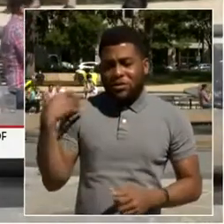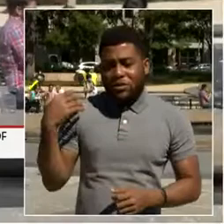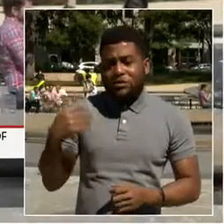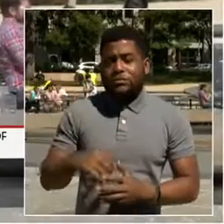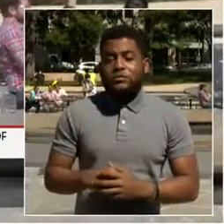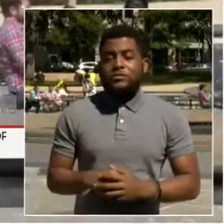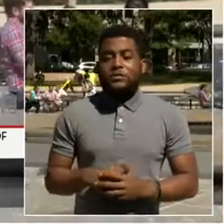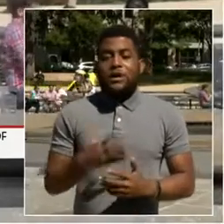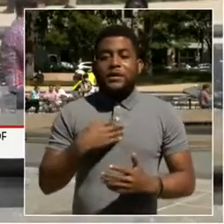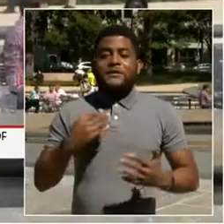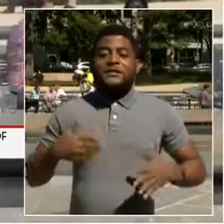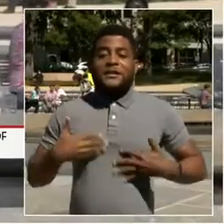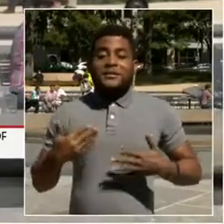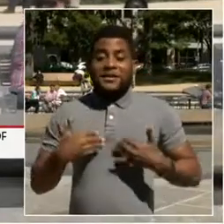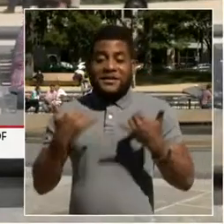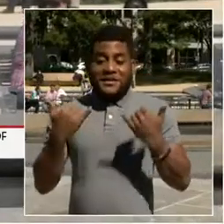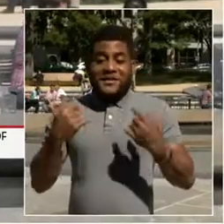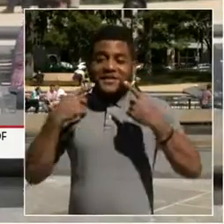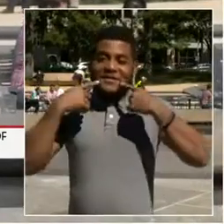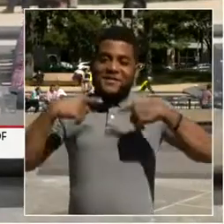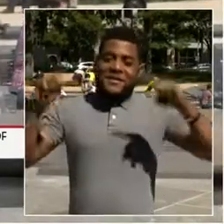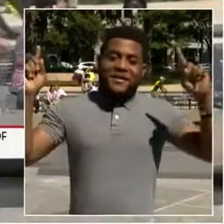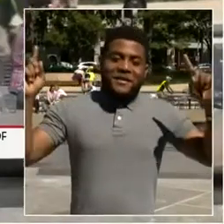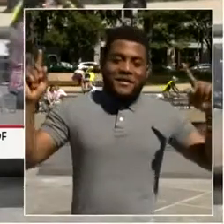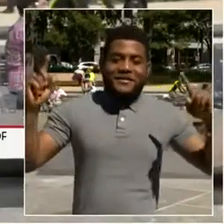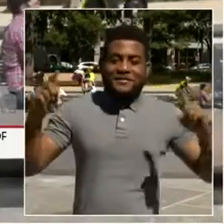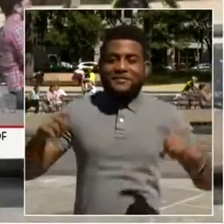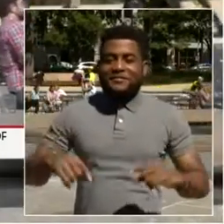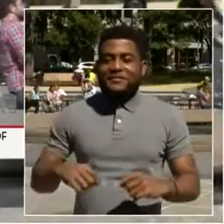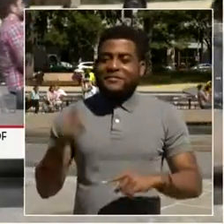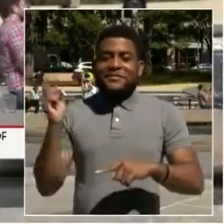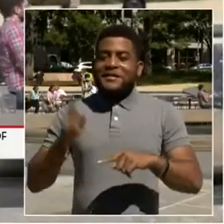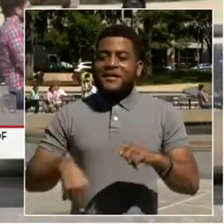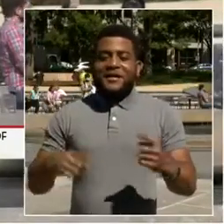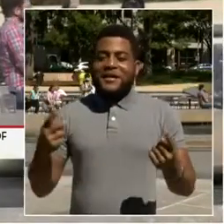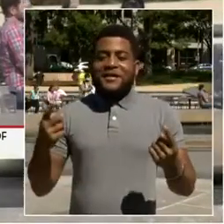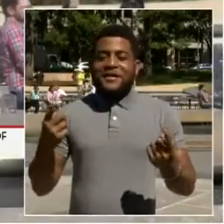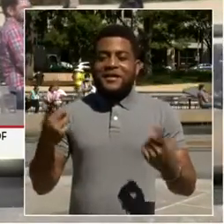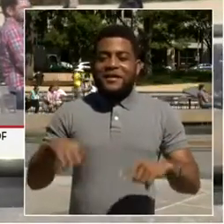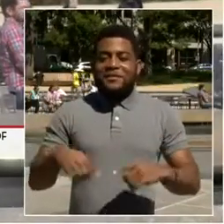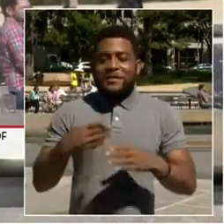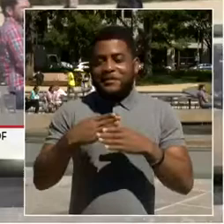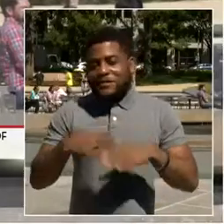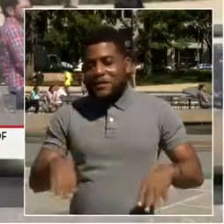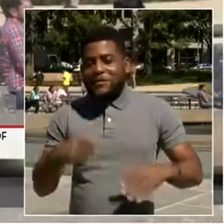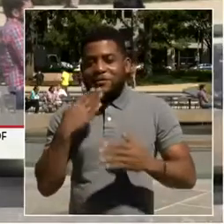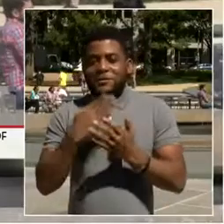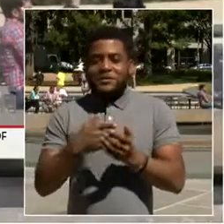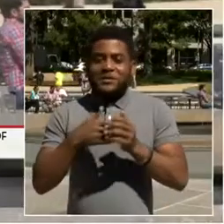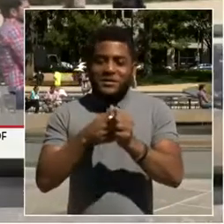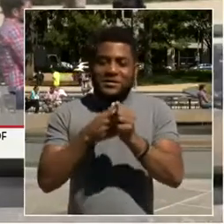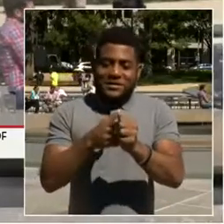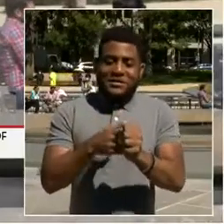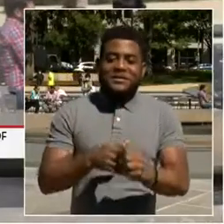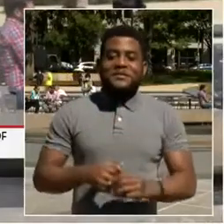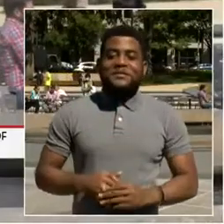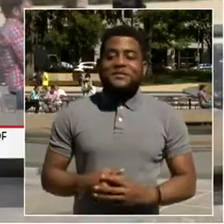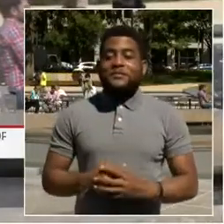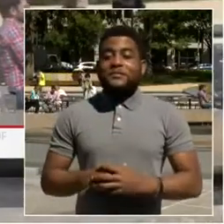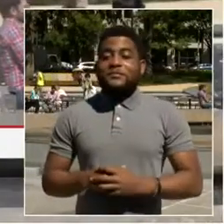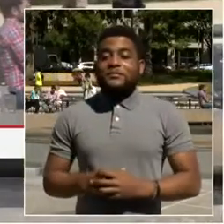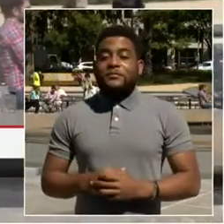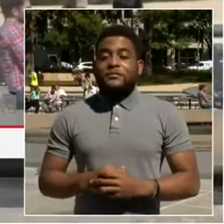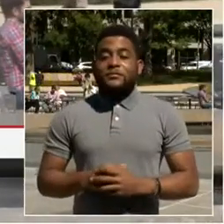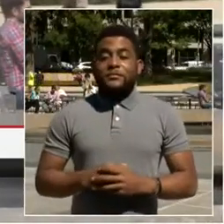that it's here today. But it couldn't happen without the leadership and the partnership of a number of people. So I'm going to use my